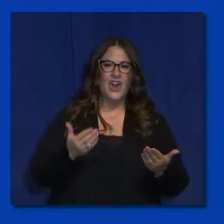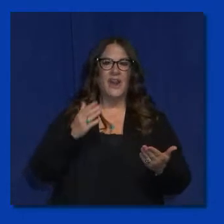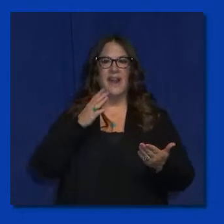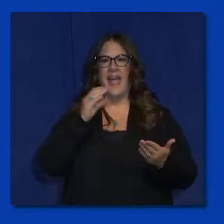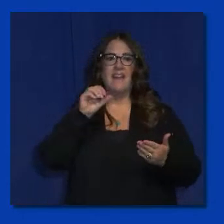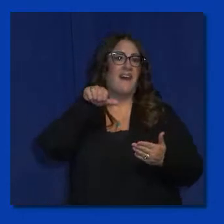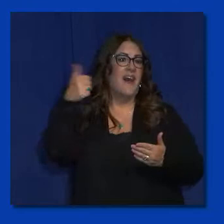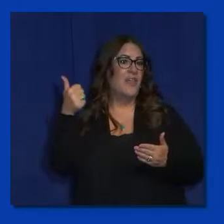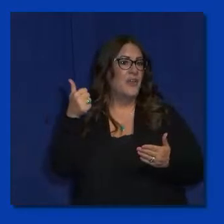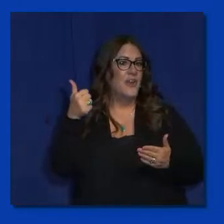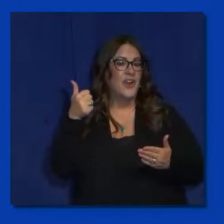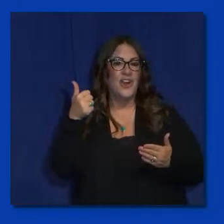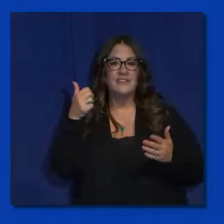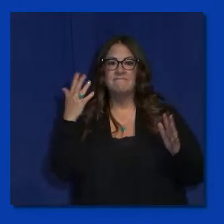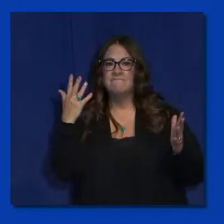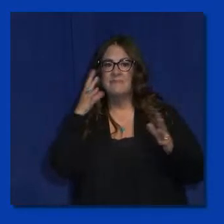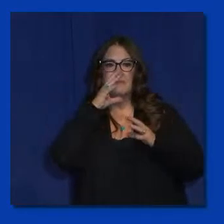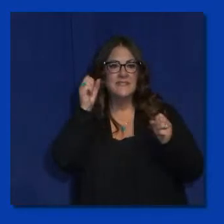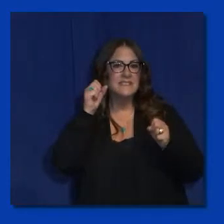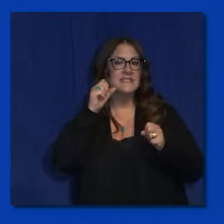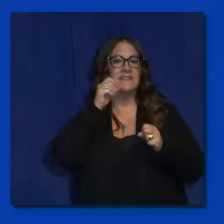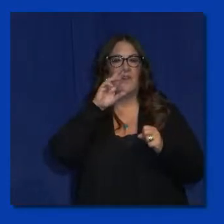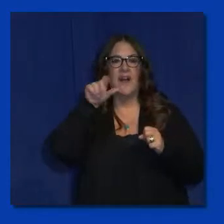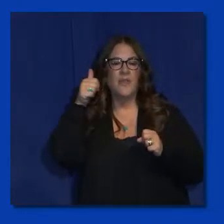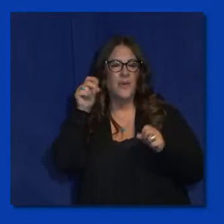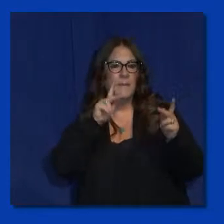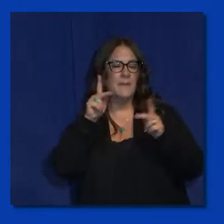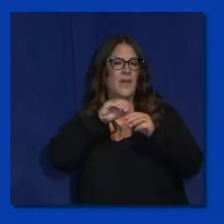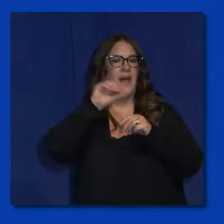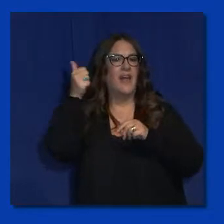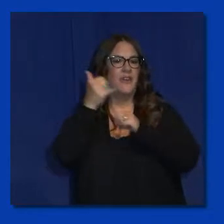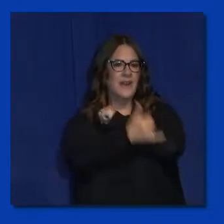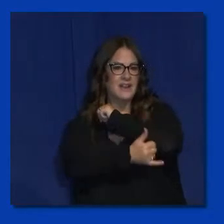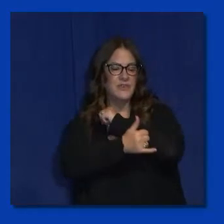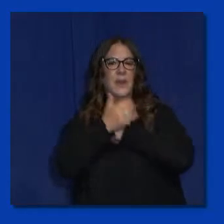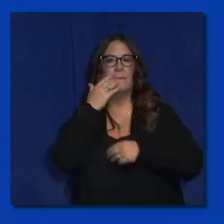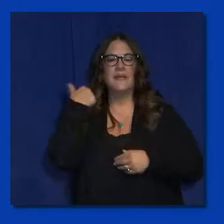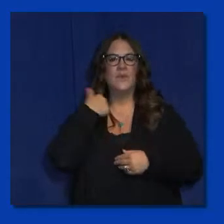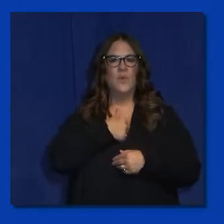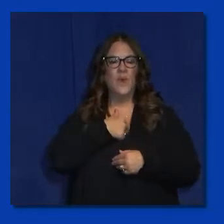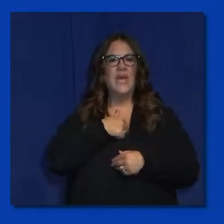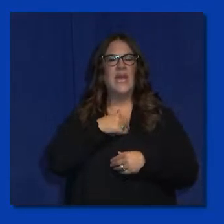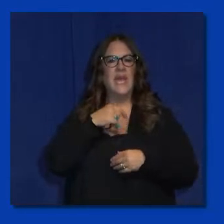our remarkable system of higher education. We need to cherish it, we need to invest in it, and we're doing that.